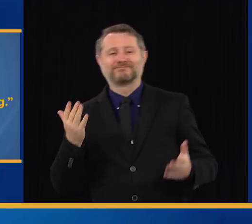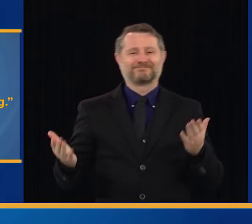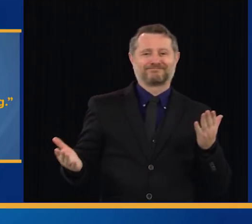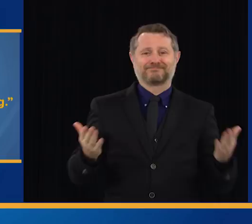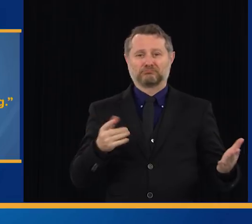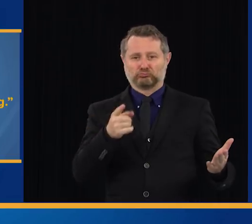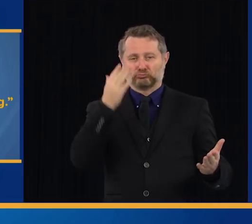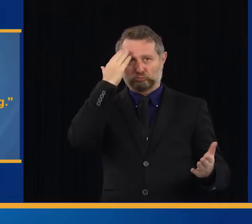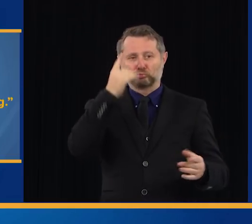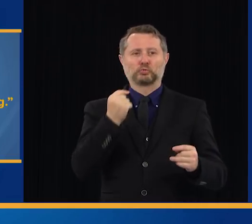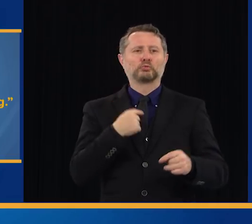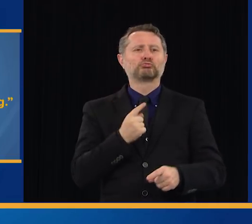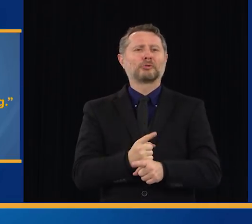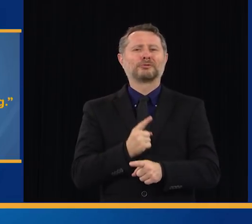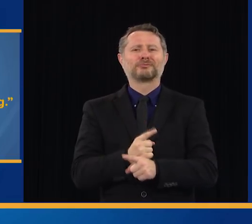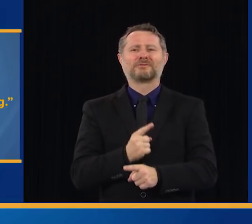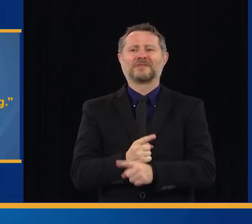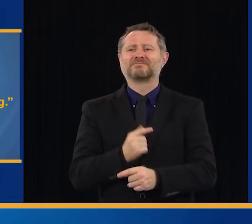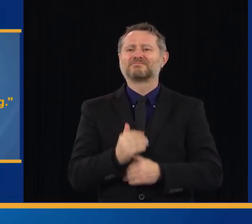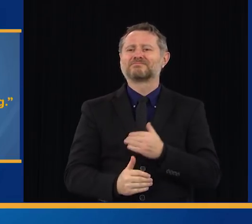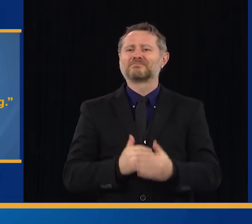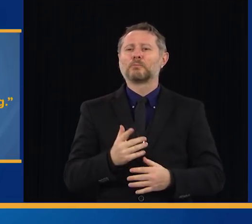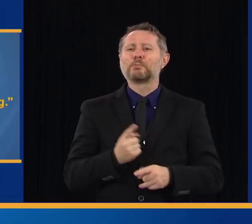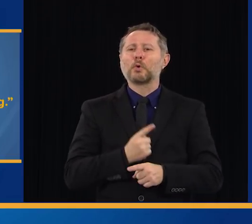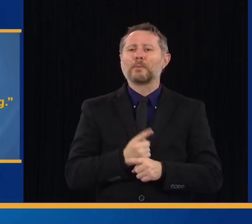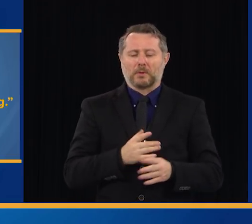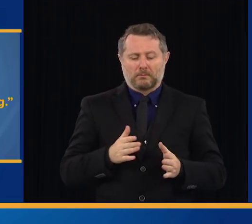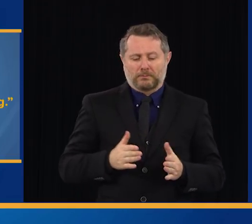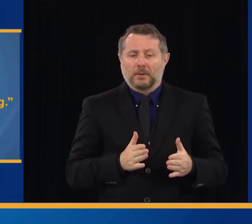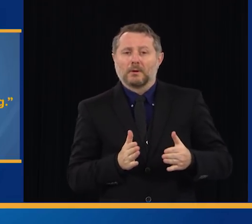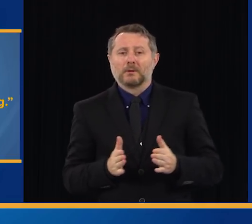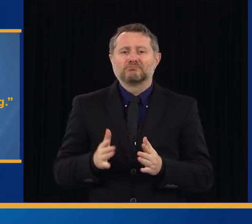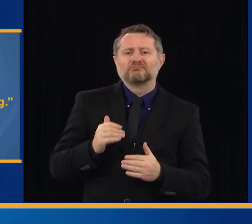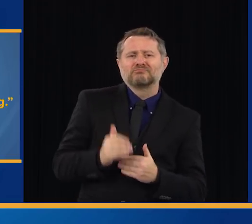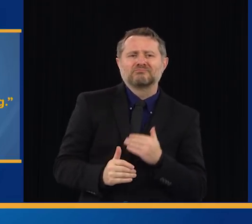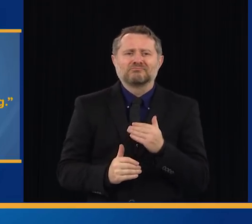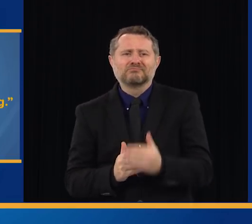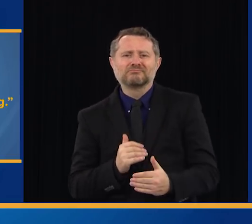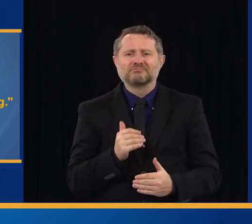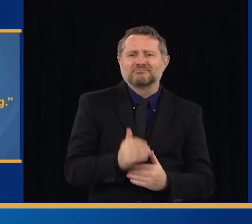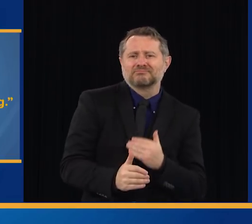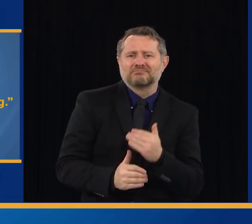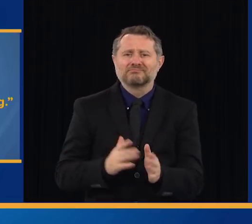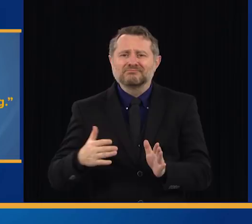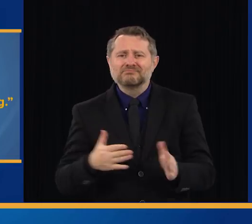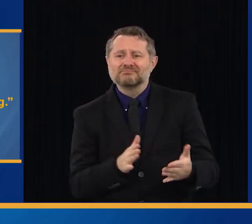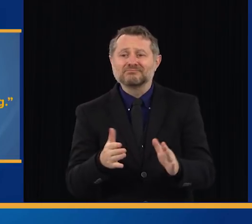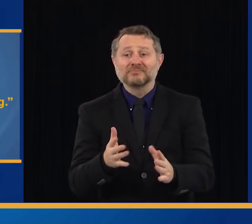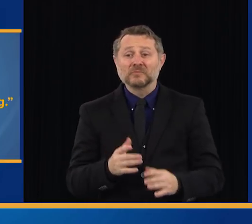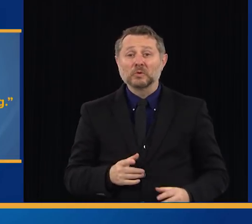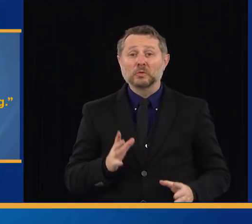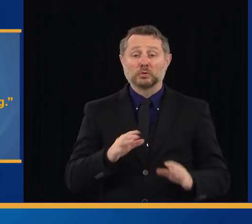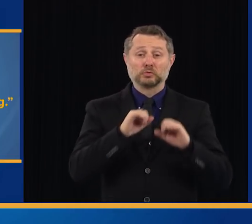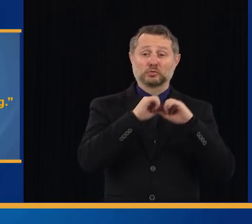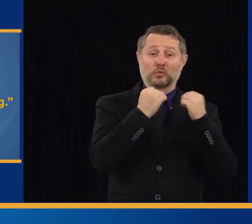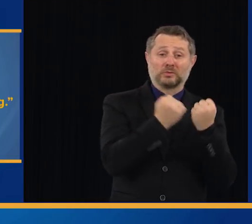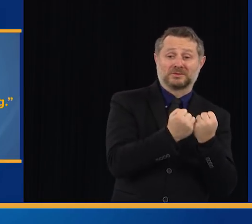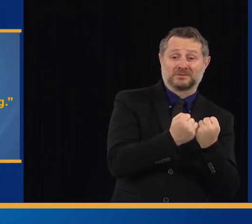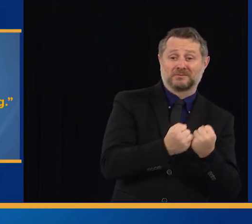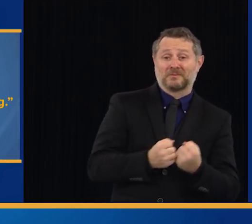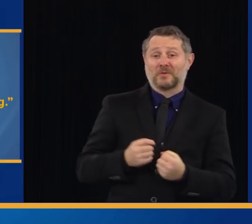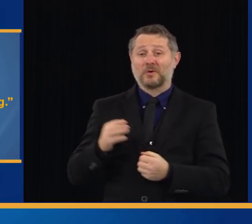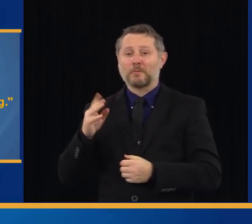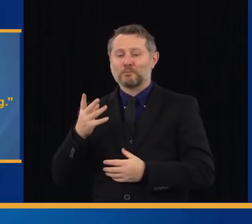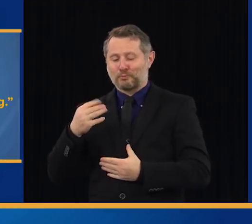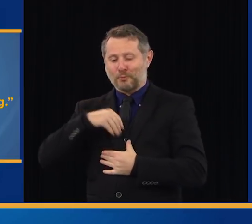the appropriate path that is socially and morally correct. And